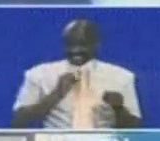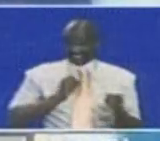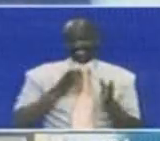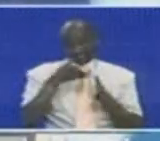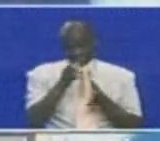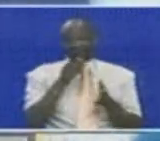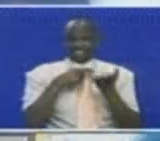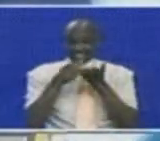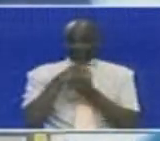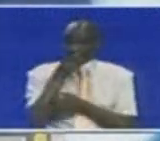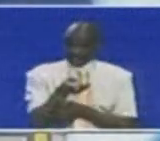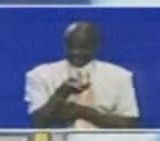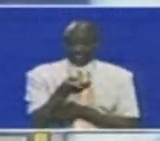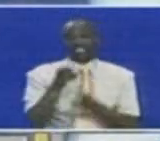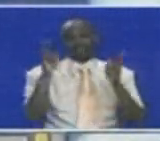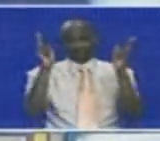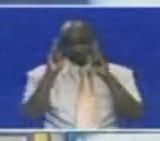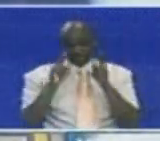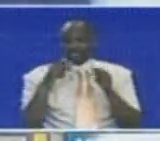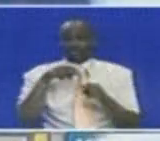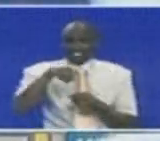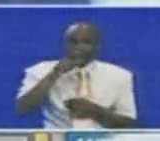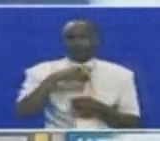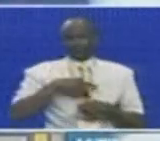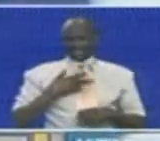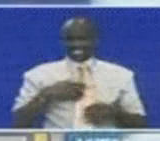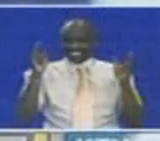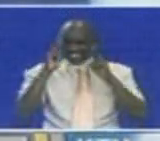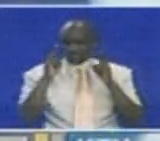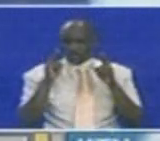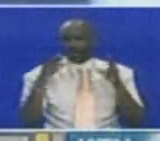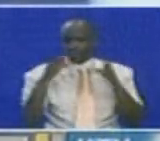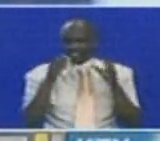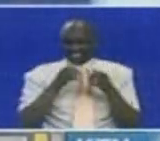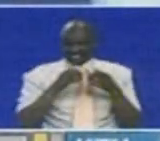The international community, do you feel abandoned by the international community?